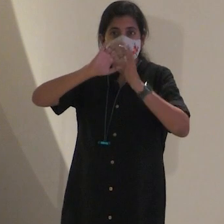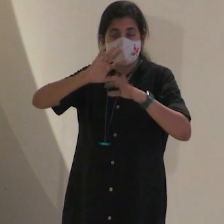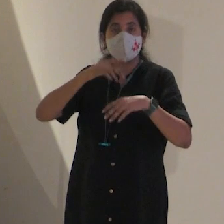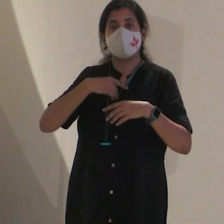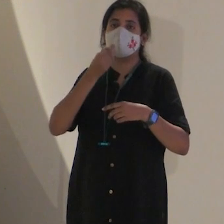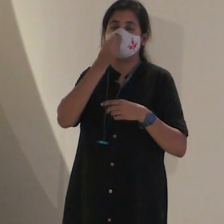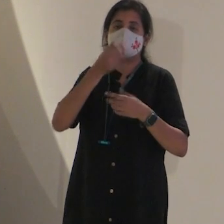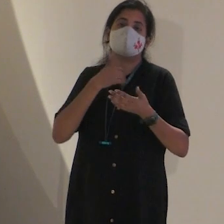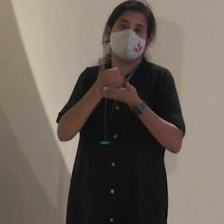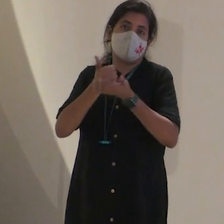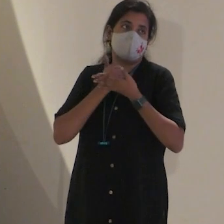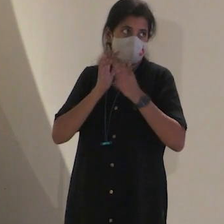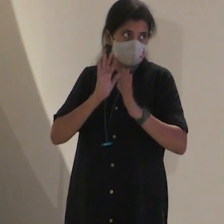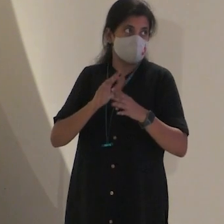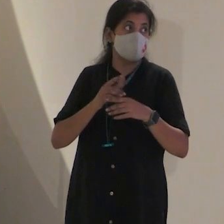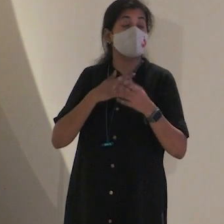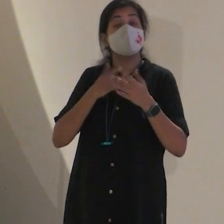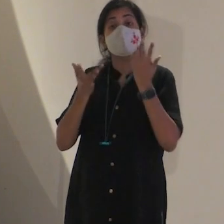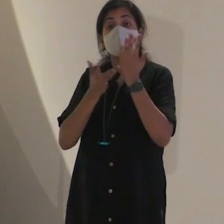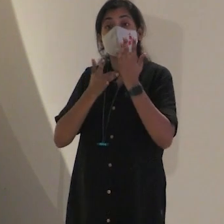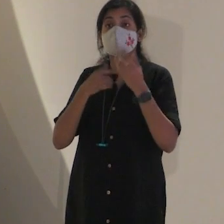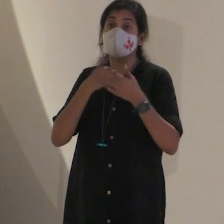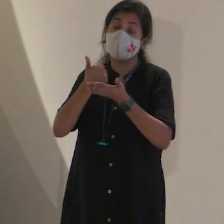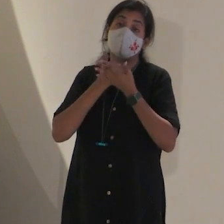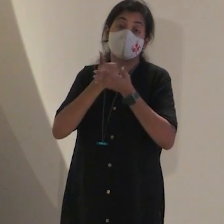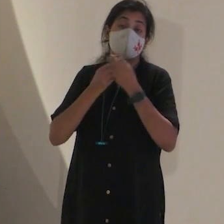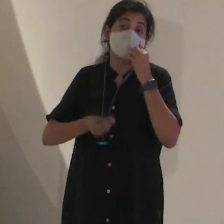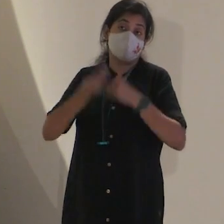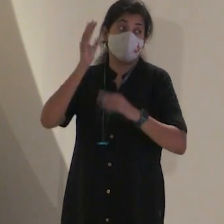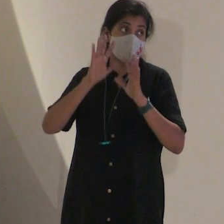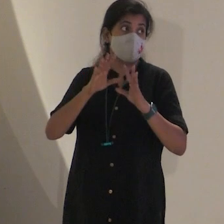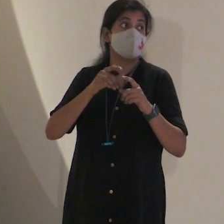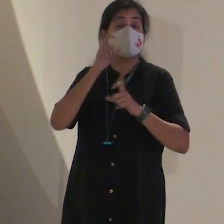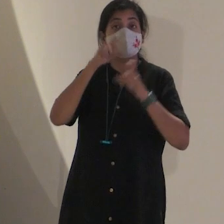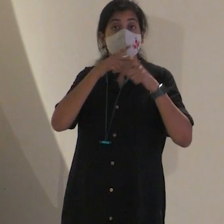and what is digitally done as well that is propelling the museum forward.